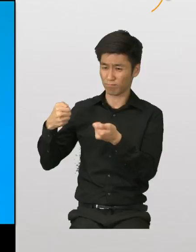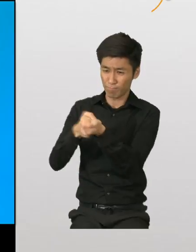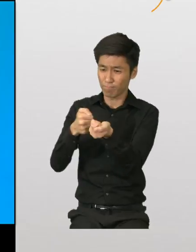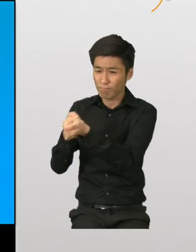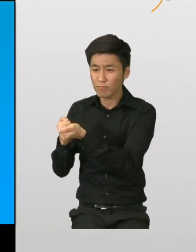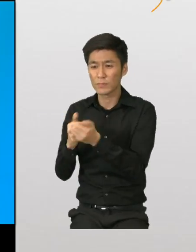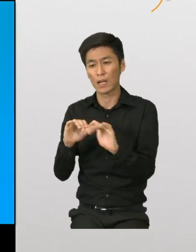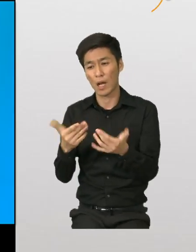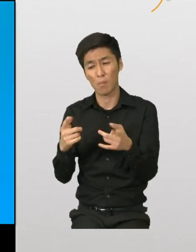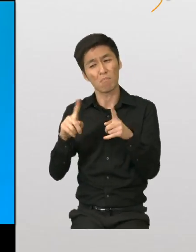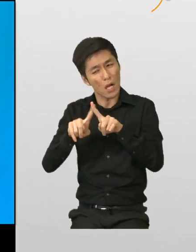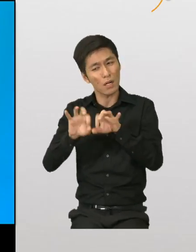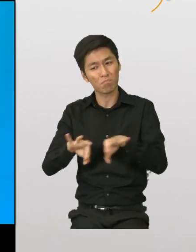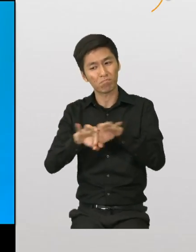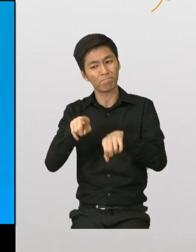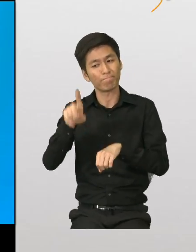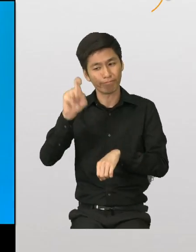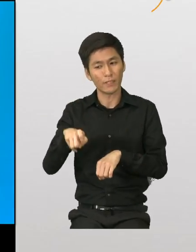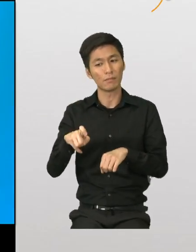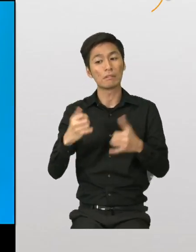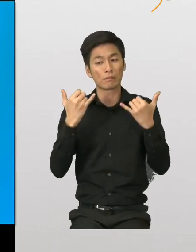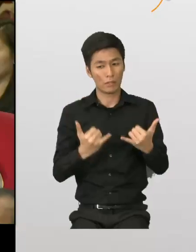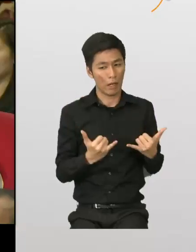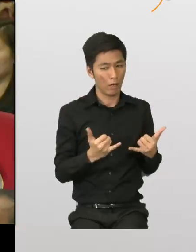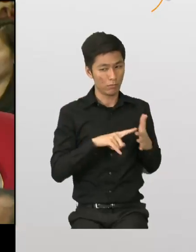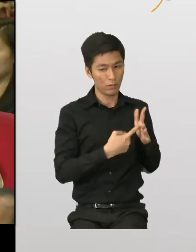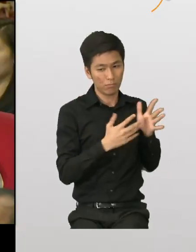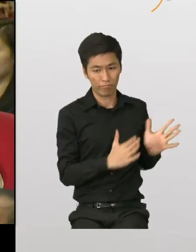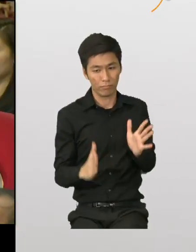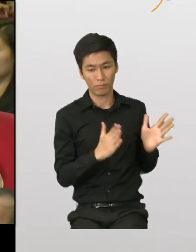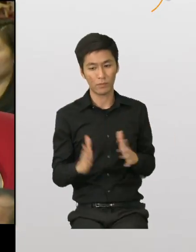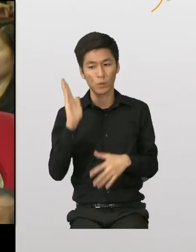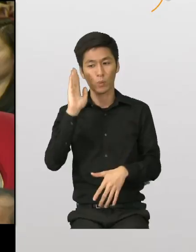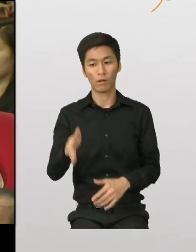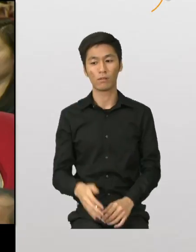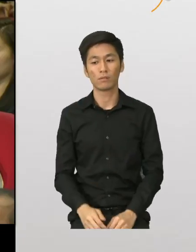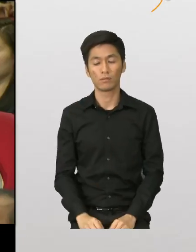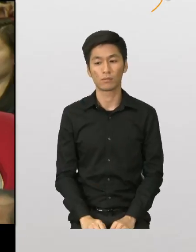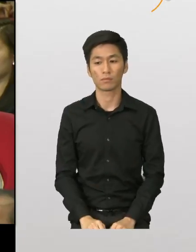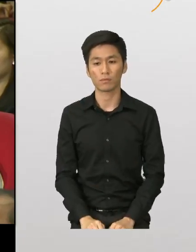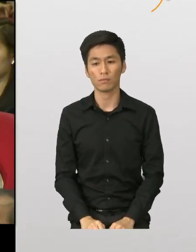is necessary, and we will start planning for VERS now.